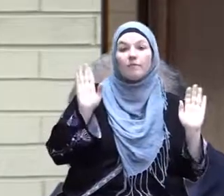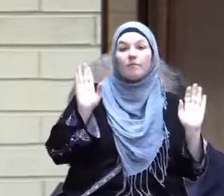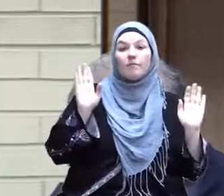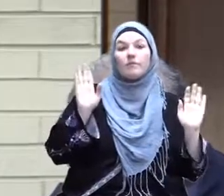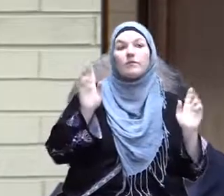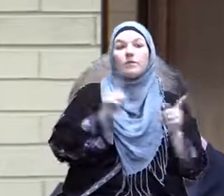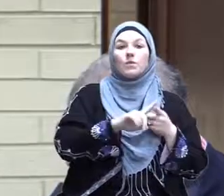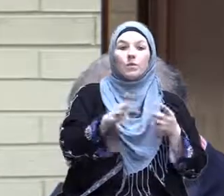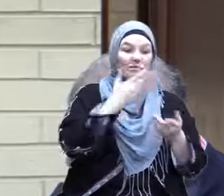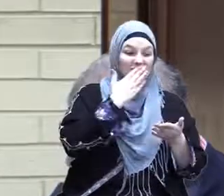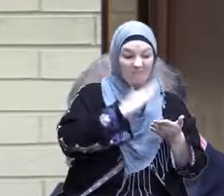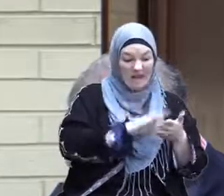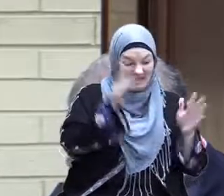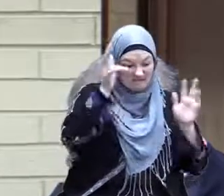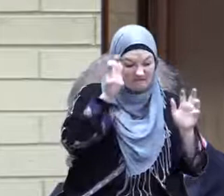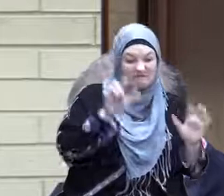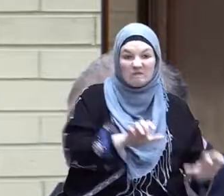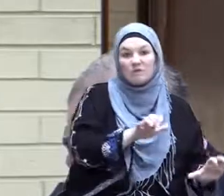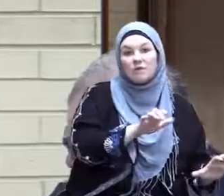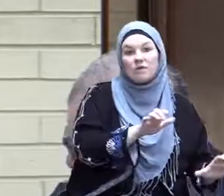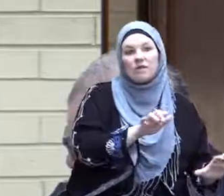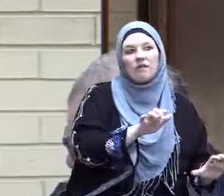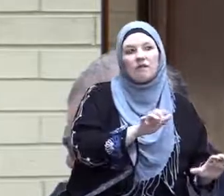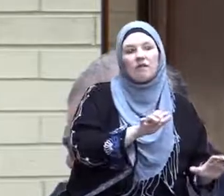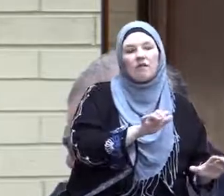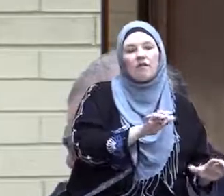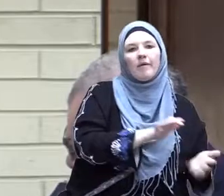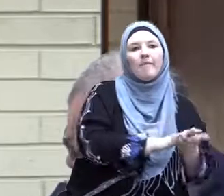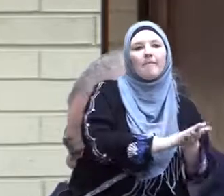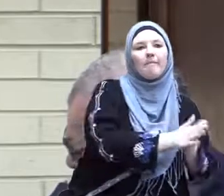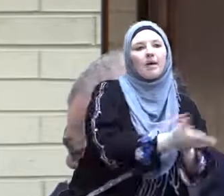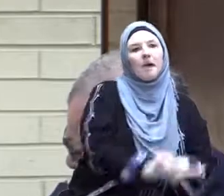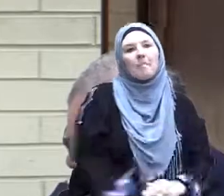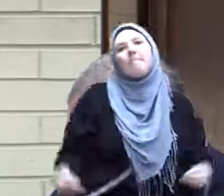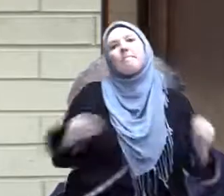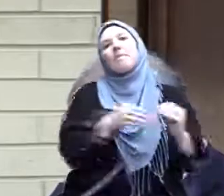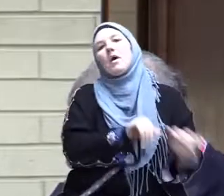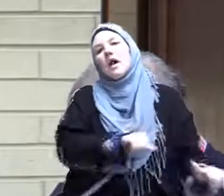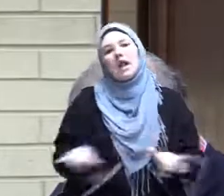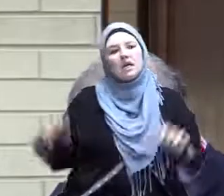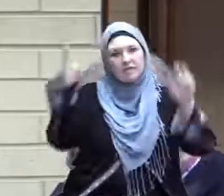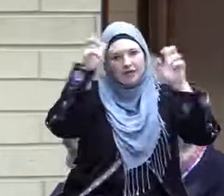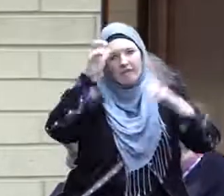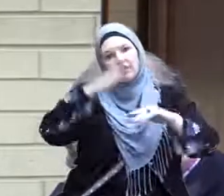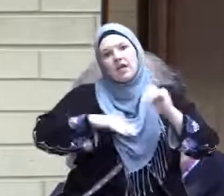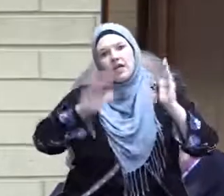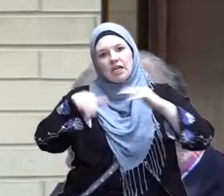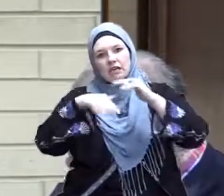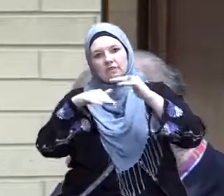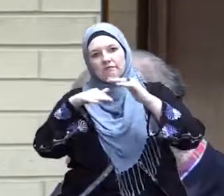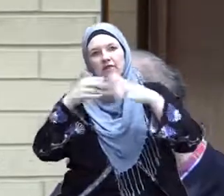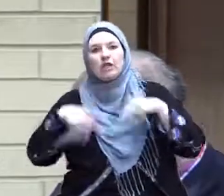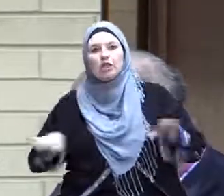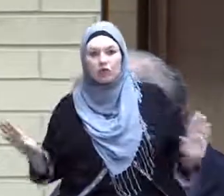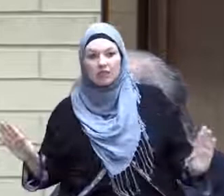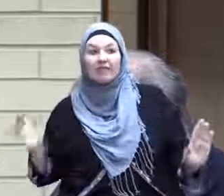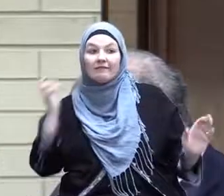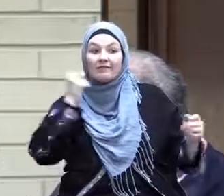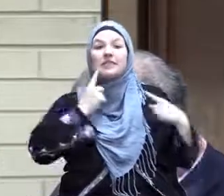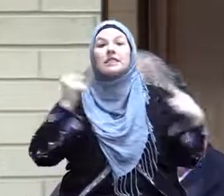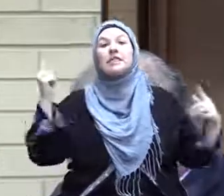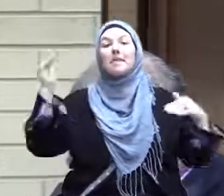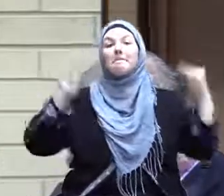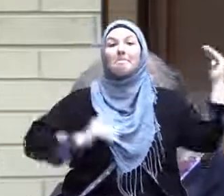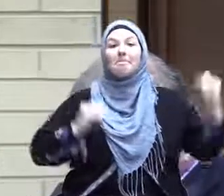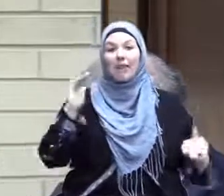your wicked inclinations, you become more like a devil than an angel. And if you succeed to